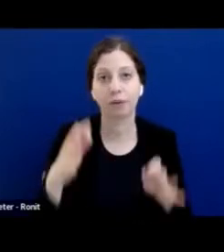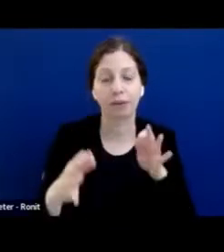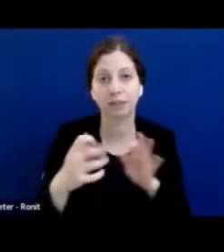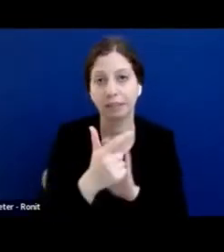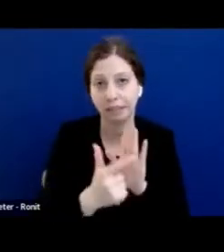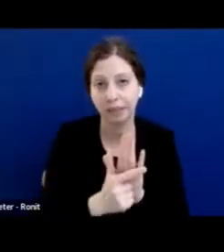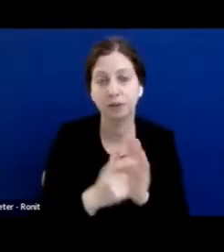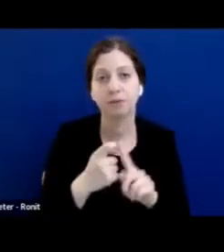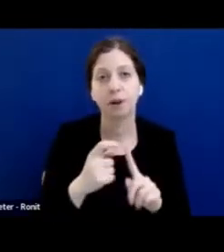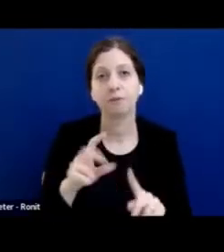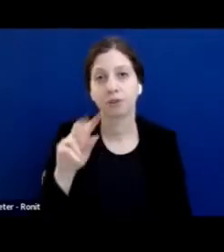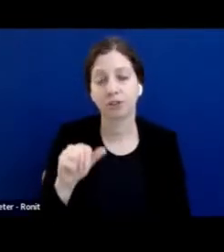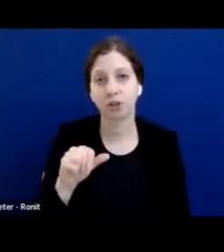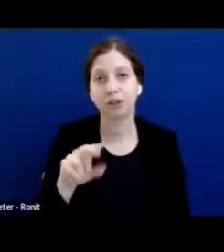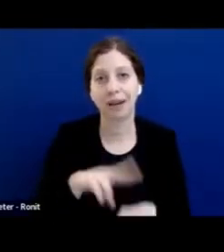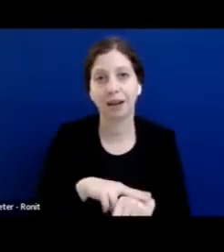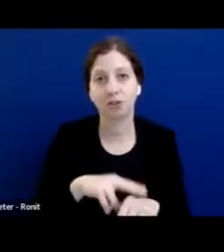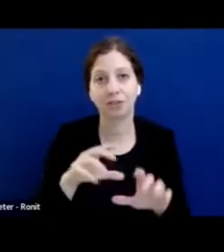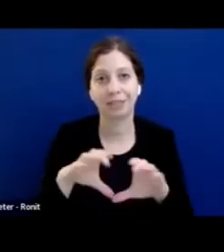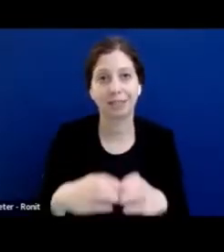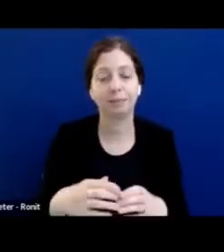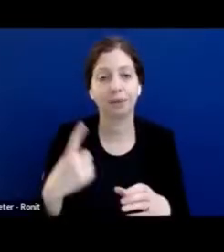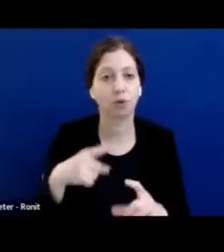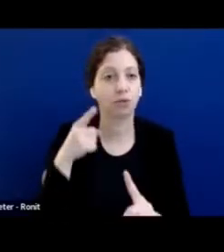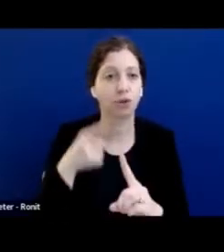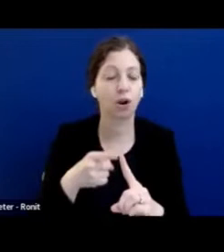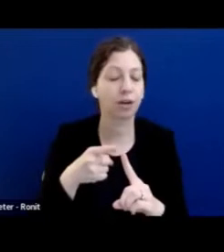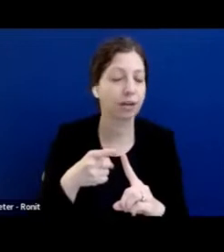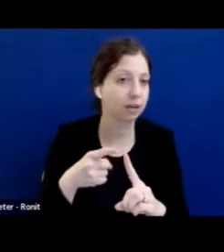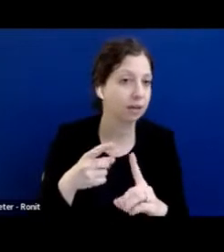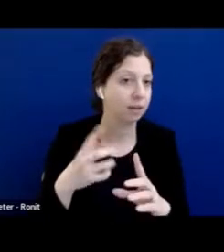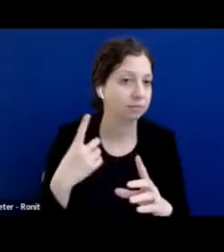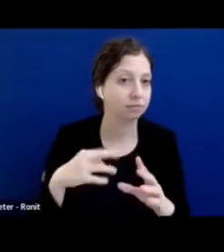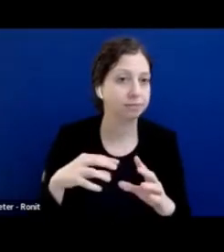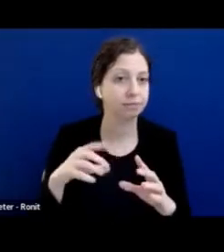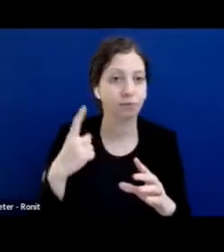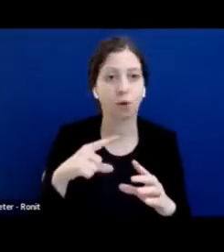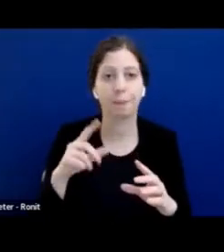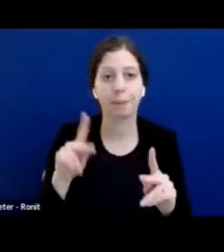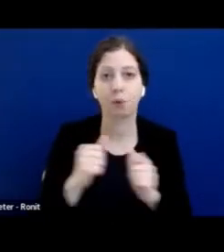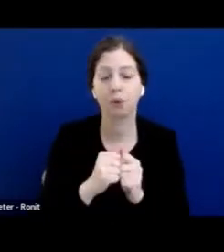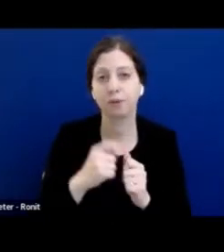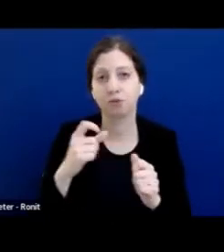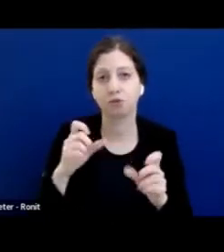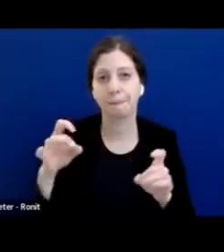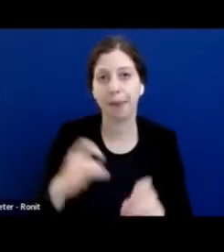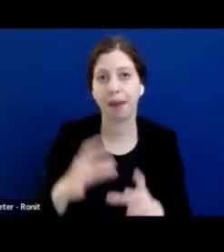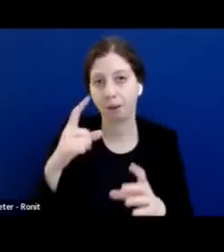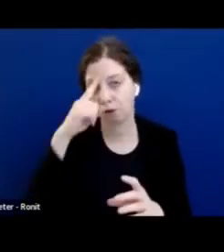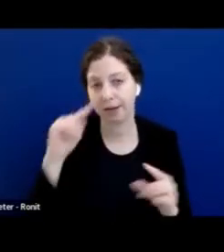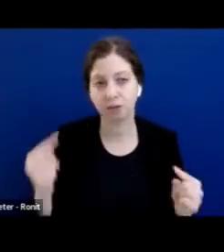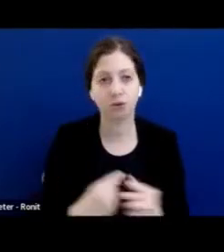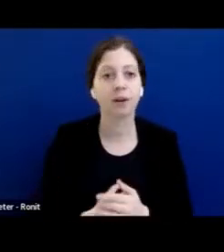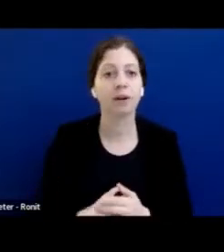General Assembly to add targeted case management for people with traumatic brain injury. While these numbers weren't used in the final request, our